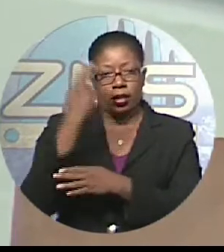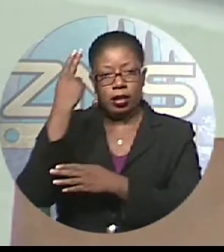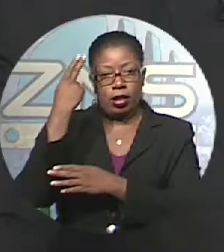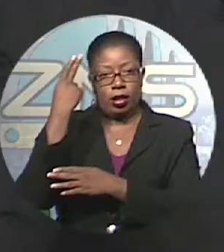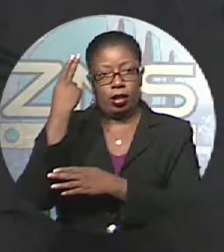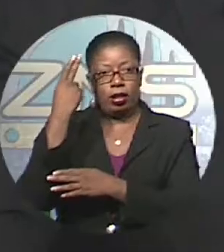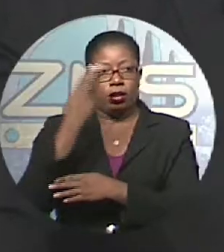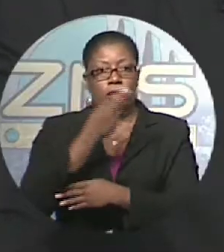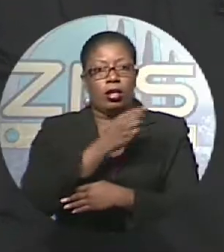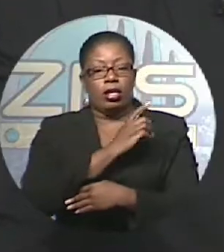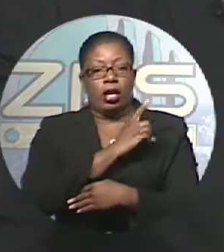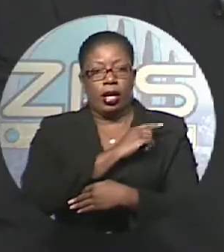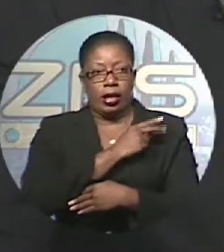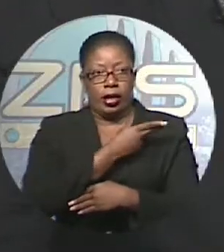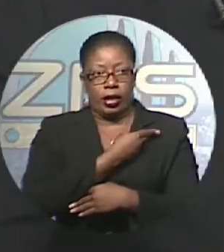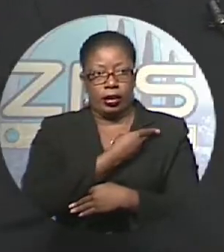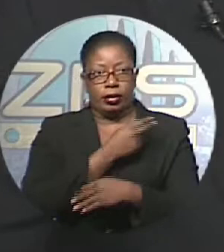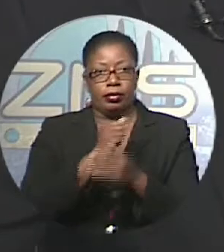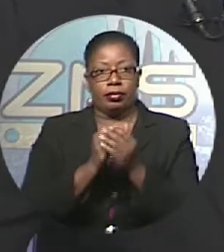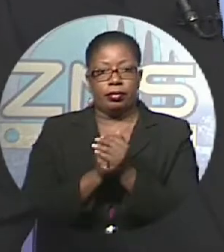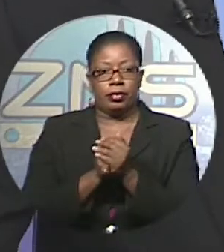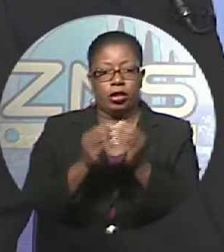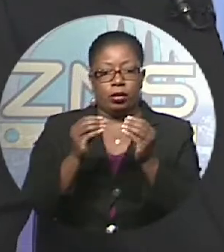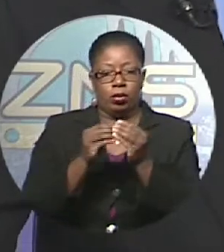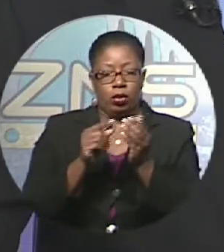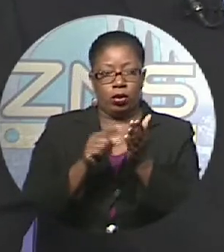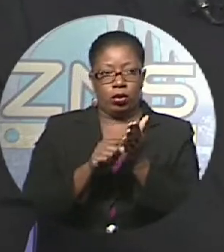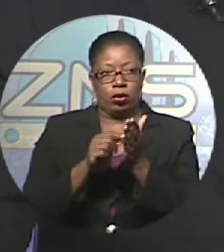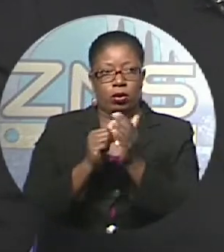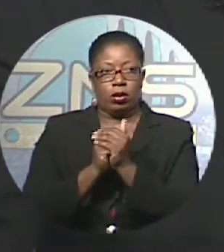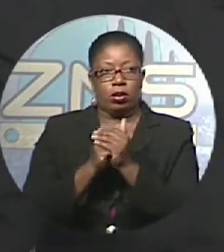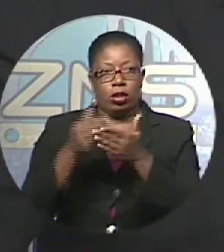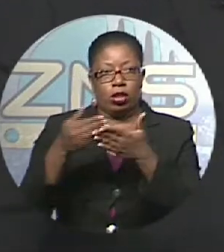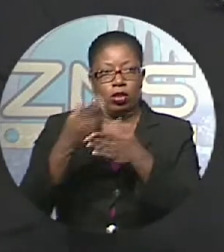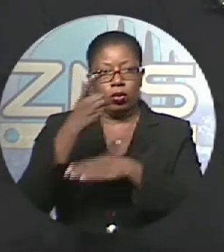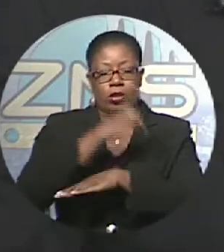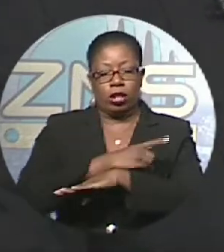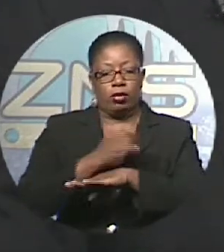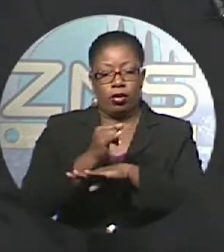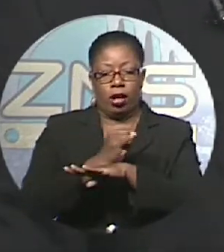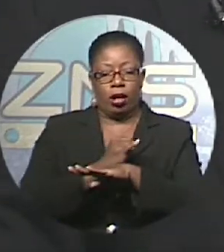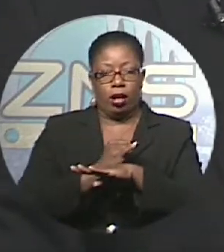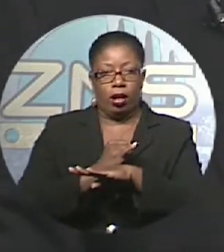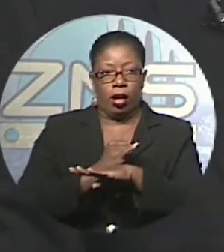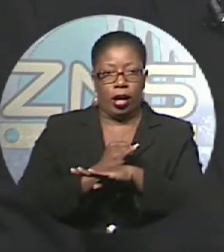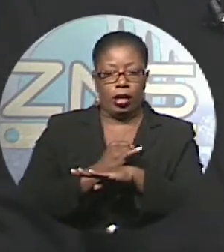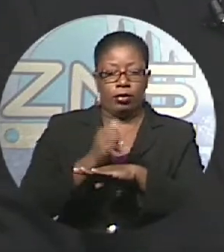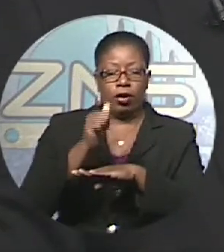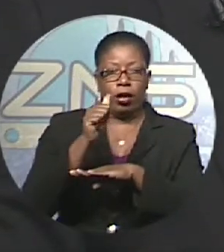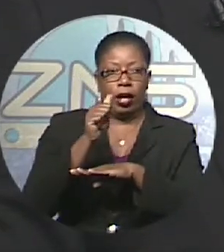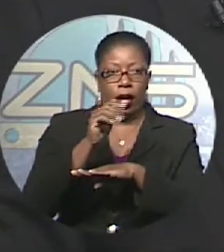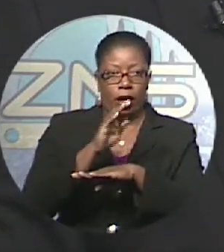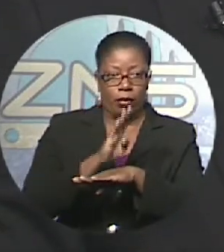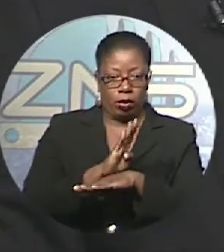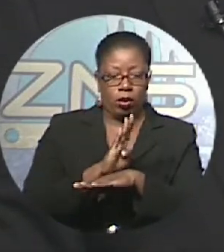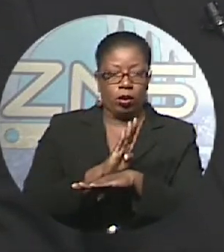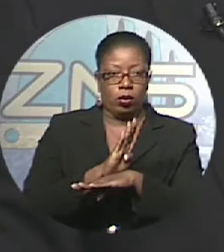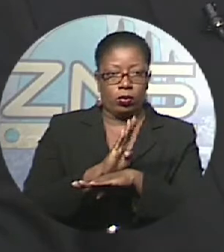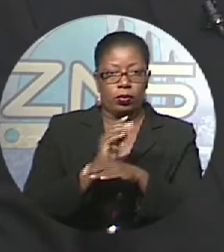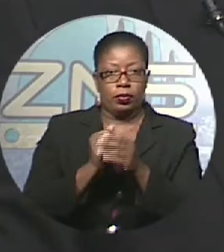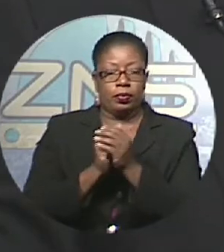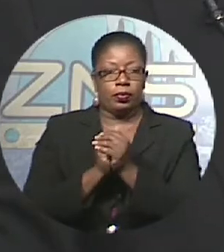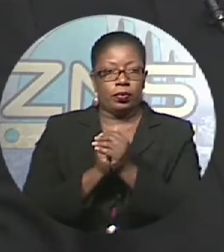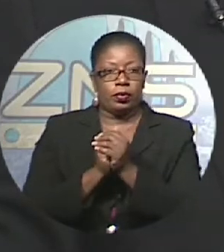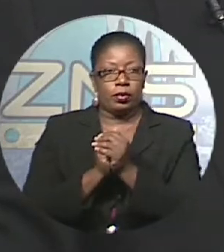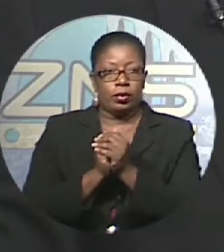Hanna. In other news this evening, a new day dawning for the island of Abaco as a major development is taking place in that